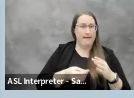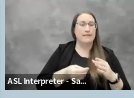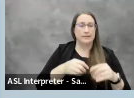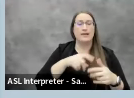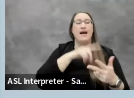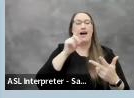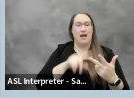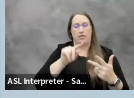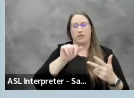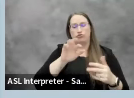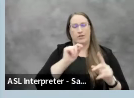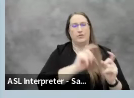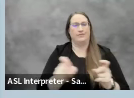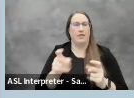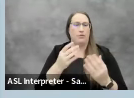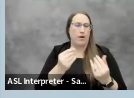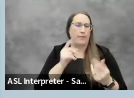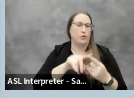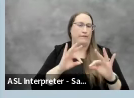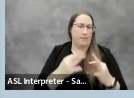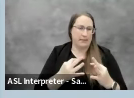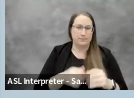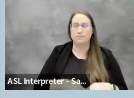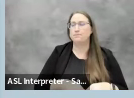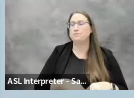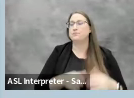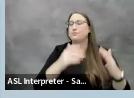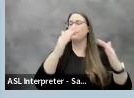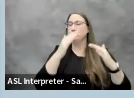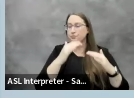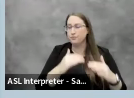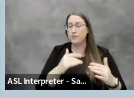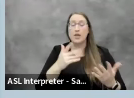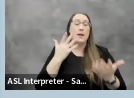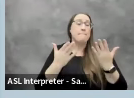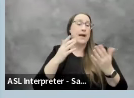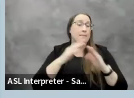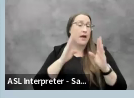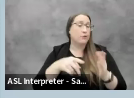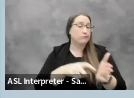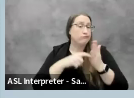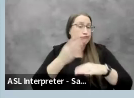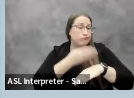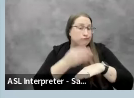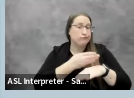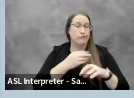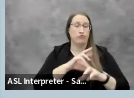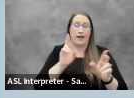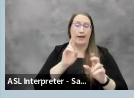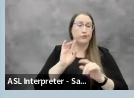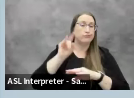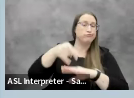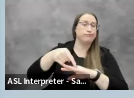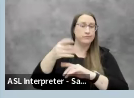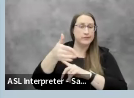trust will distribute property to their family. Let's say the house needed to be fixed up for sale once the